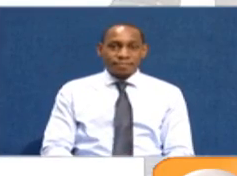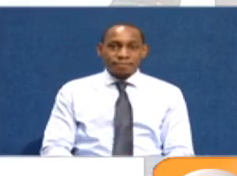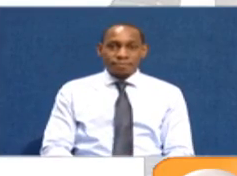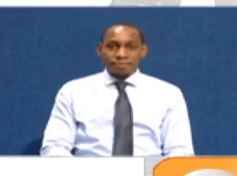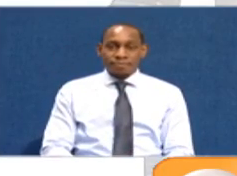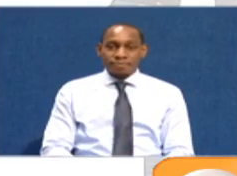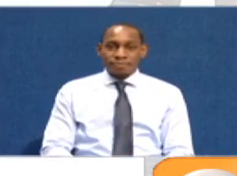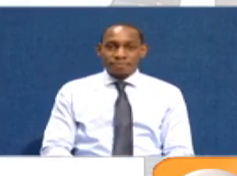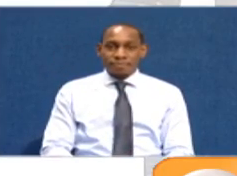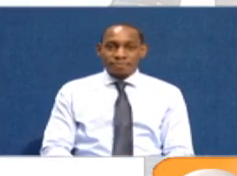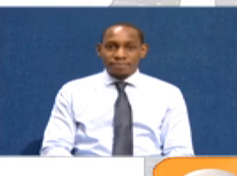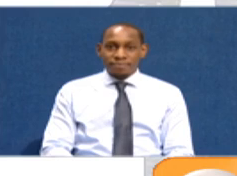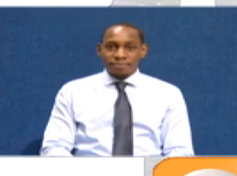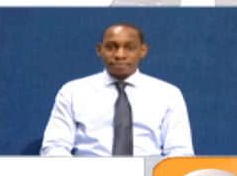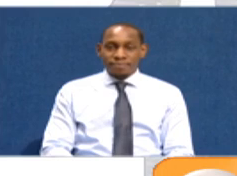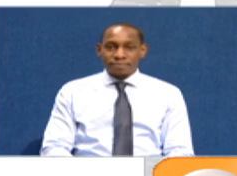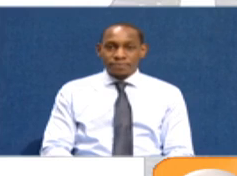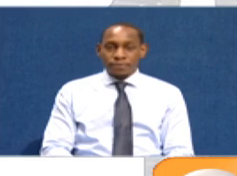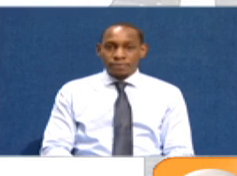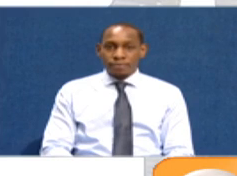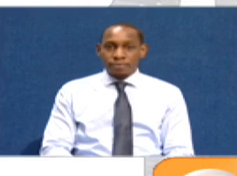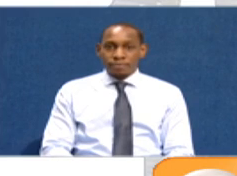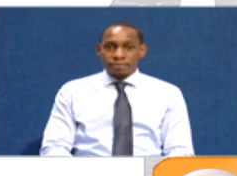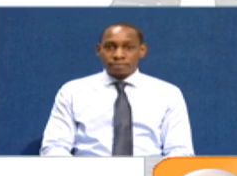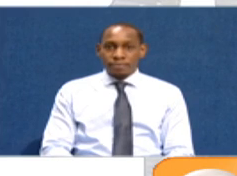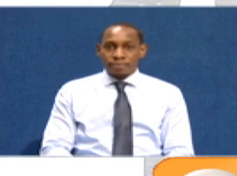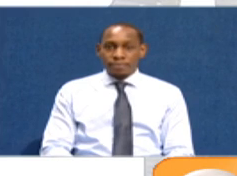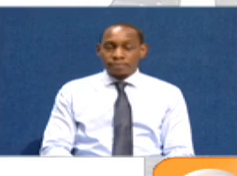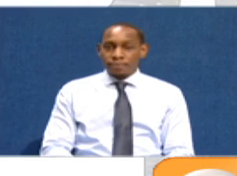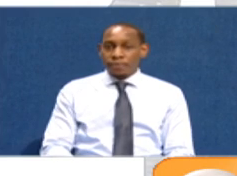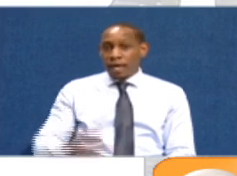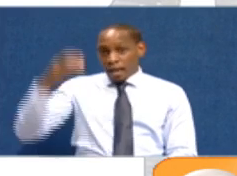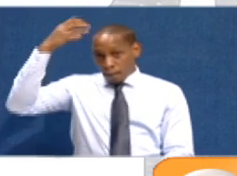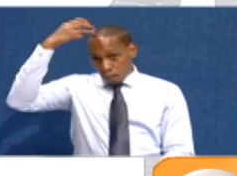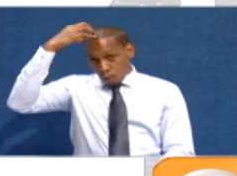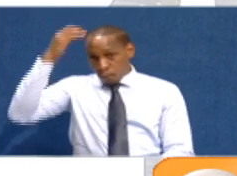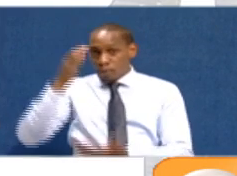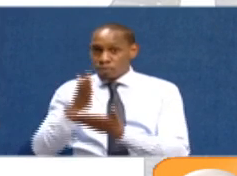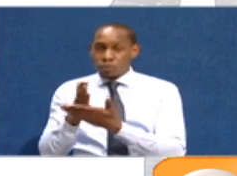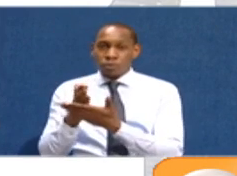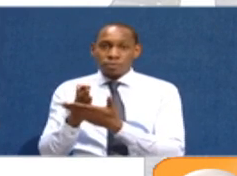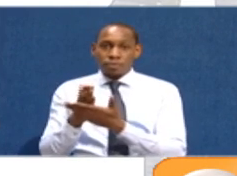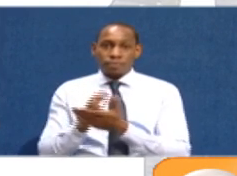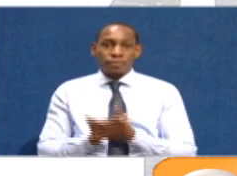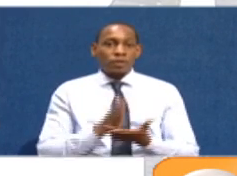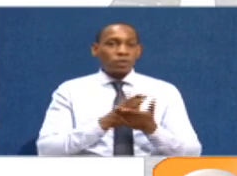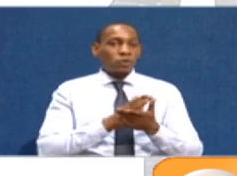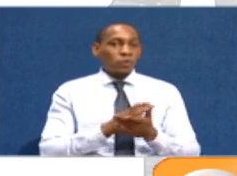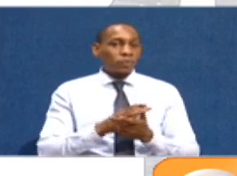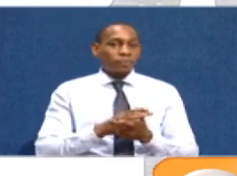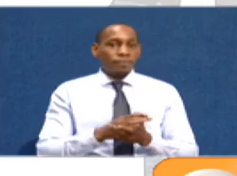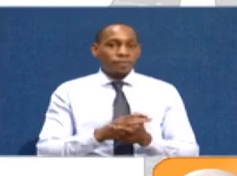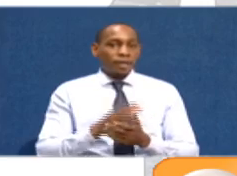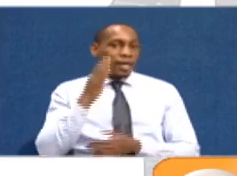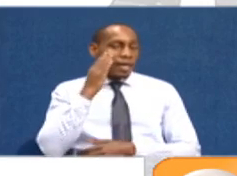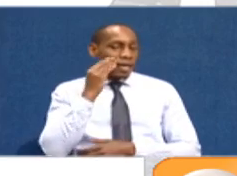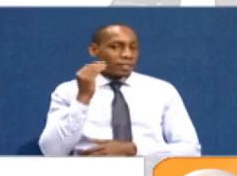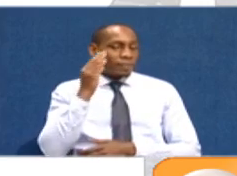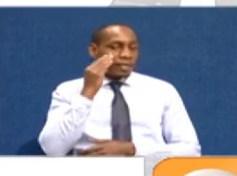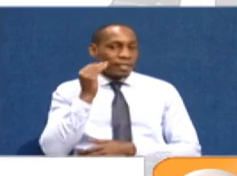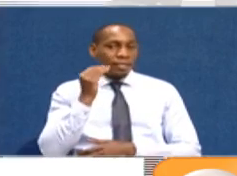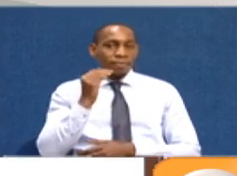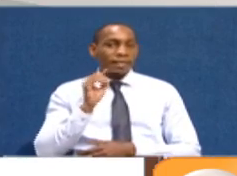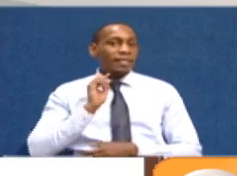I'm kidding. Goodness. Wow, the Pope. Yeah, it was a truly remarkable experience. I, you know,